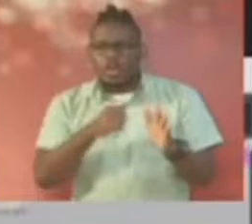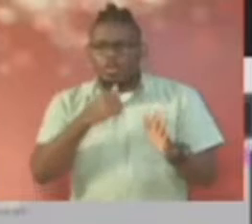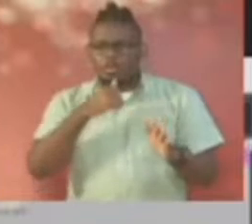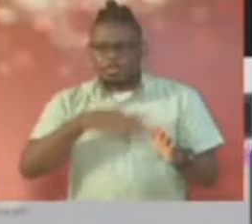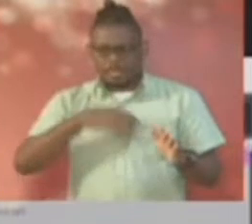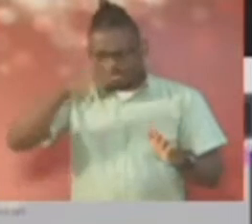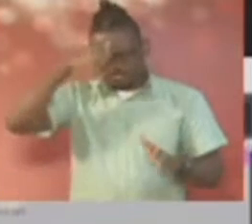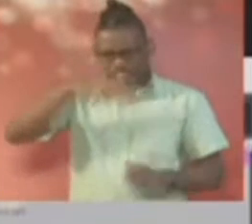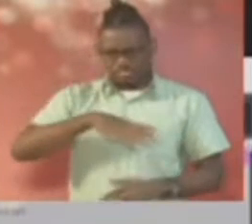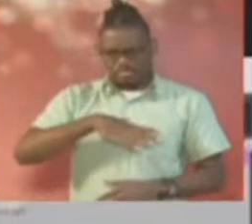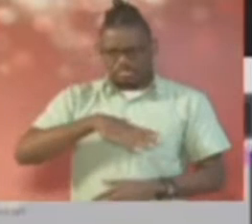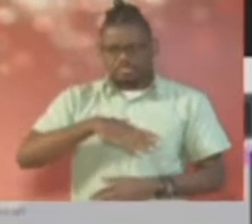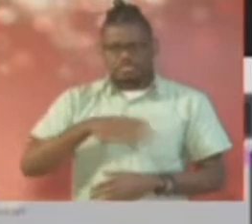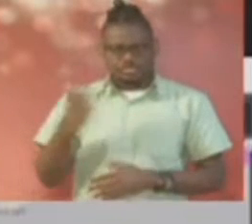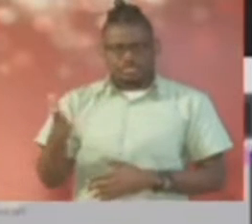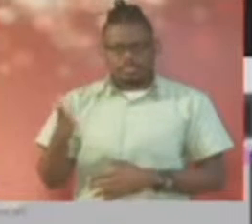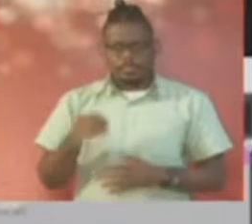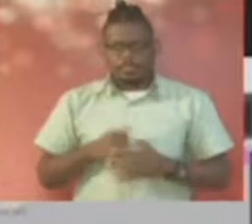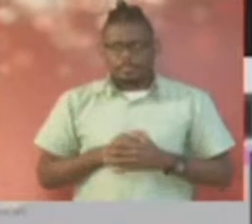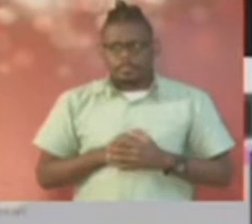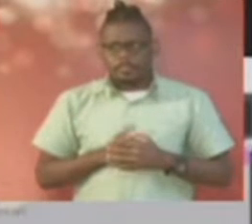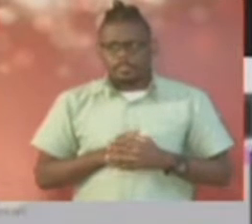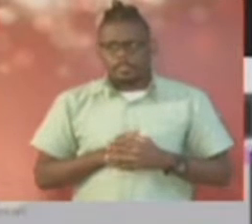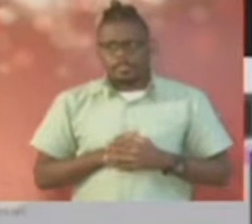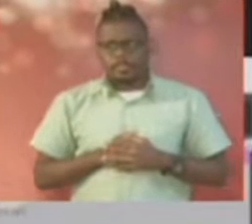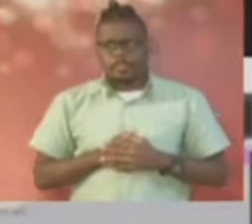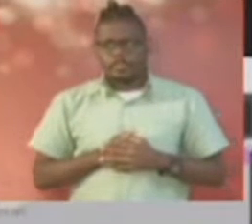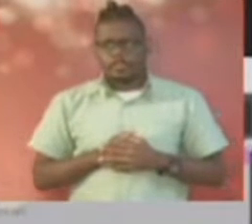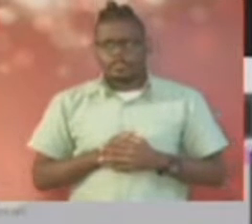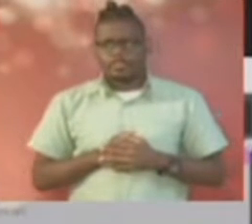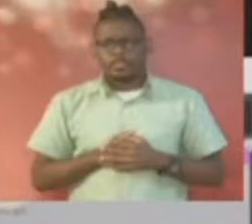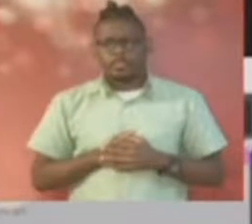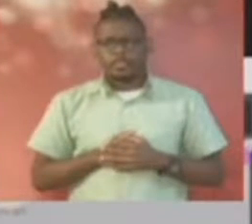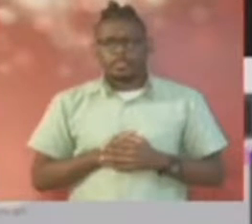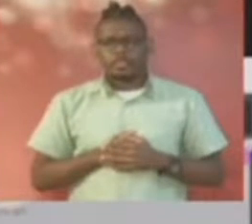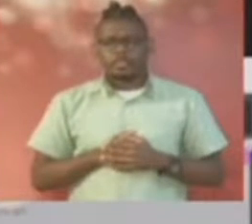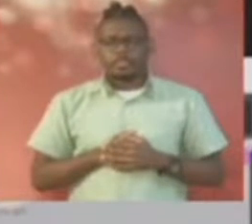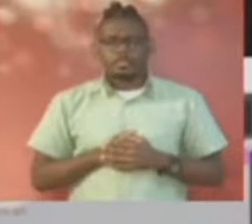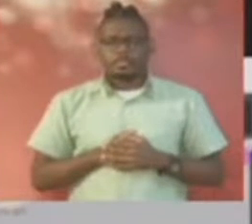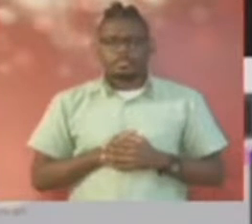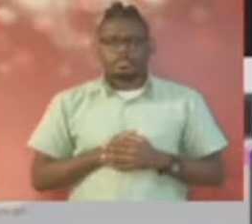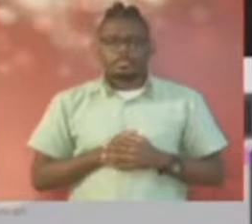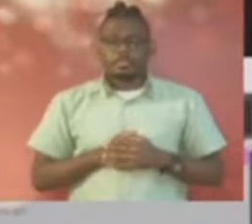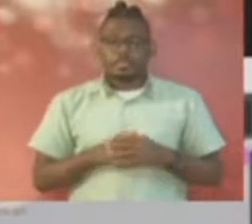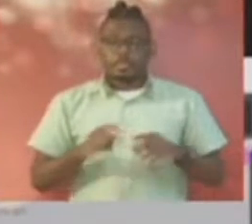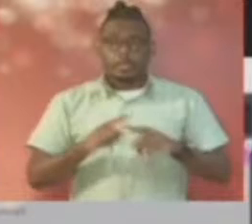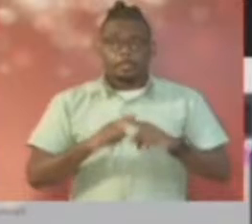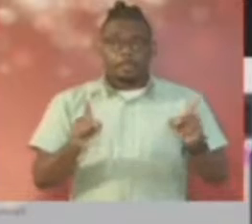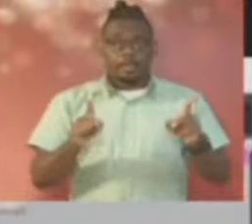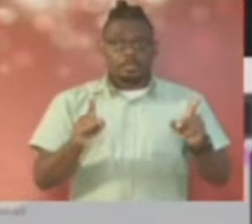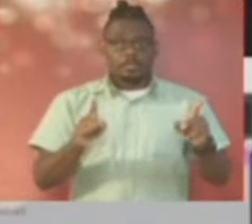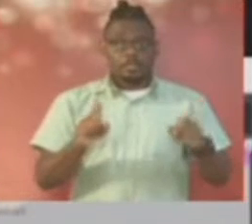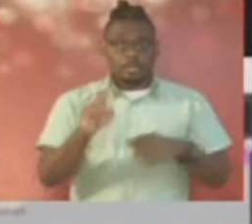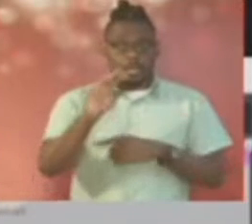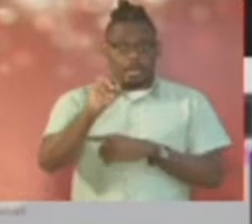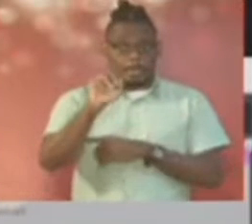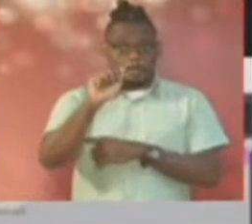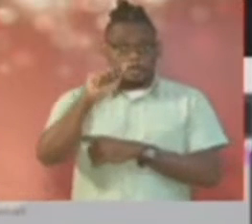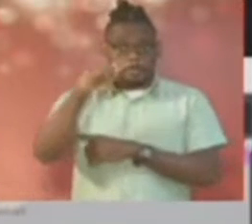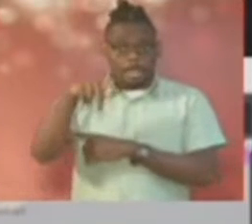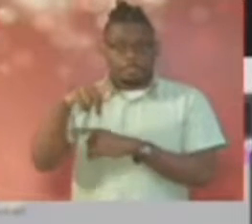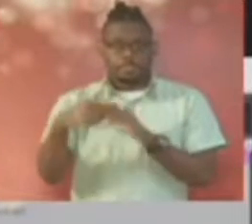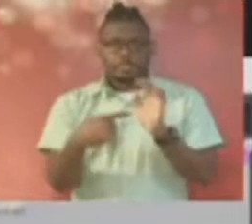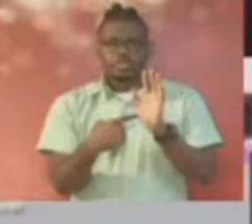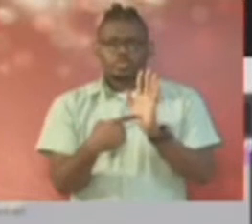which are on the other tabs, which will not be presented in this particular image. However, the mapping component provides us with an idea of